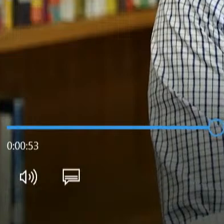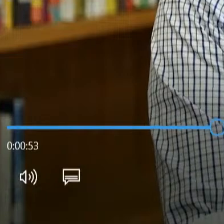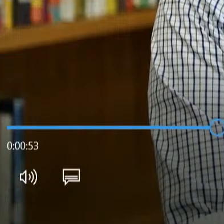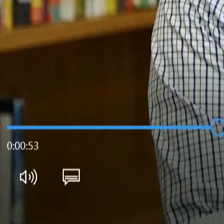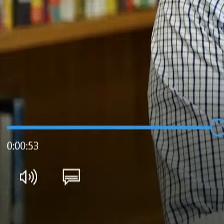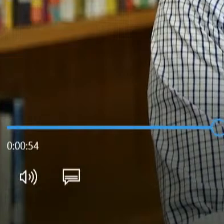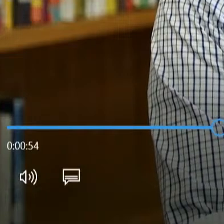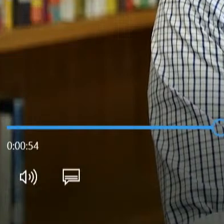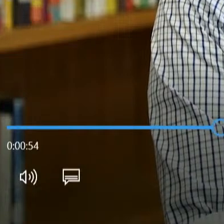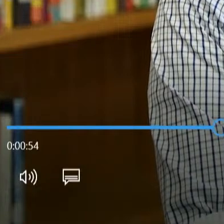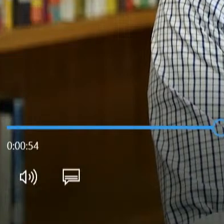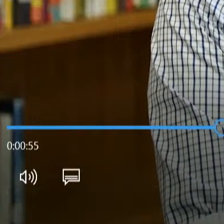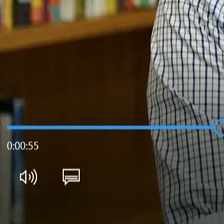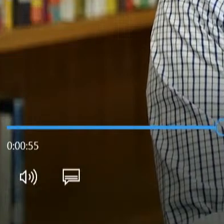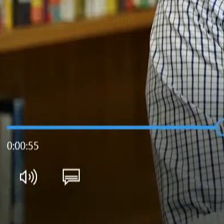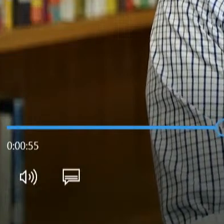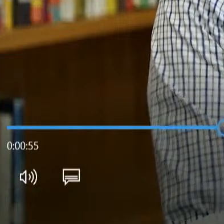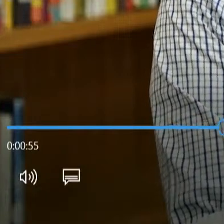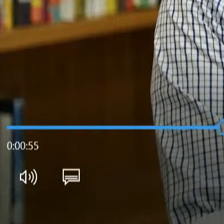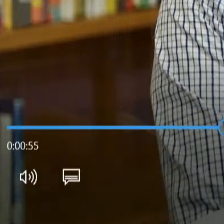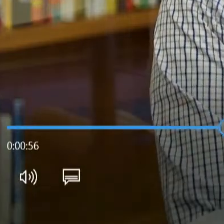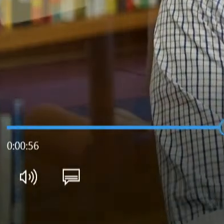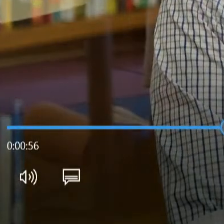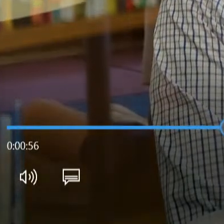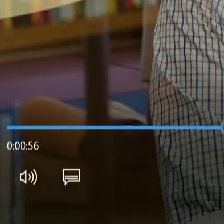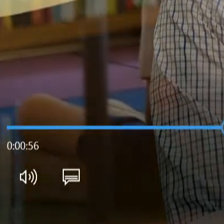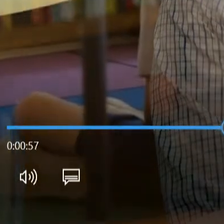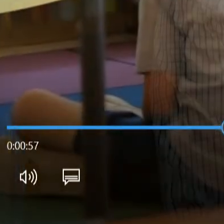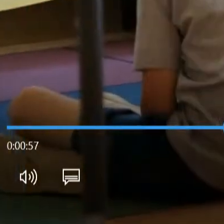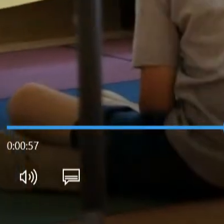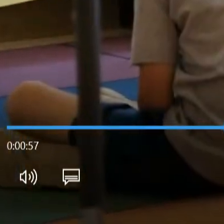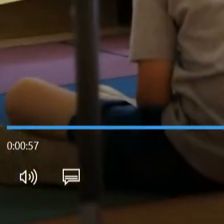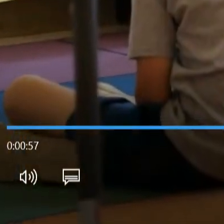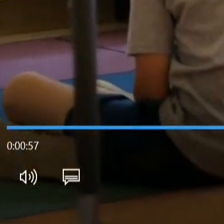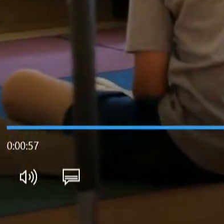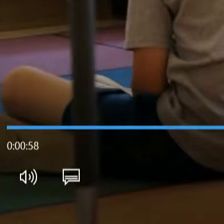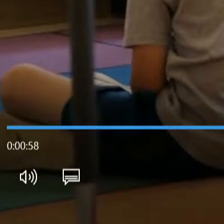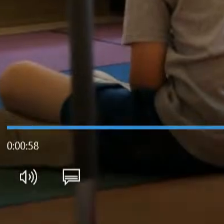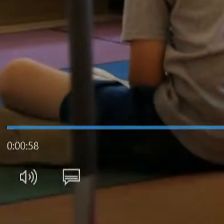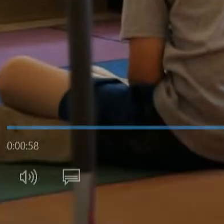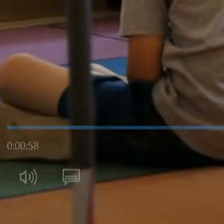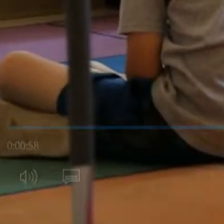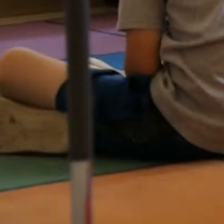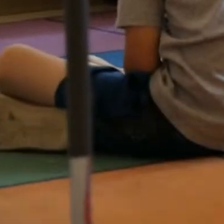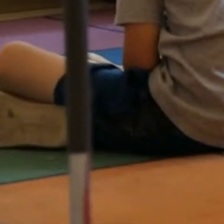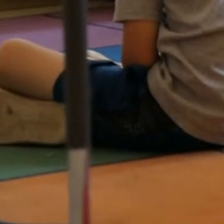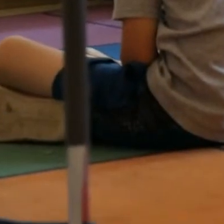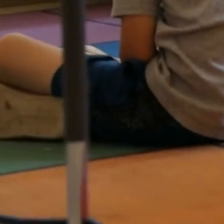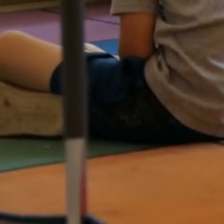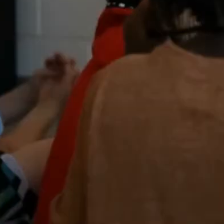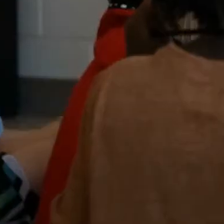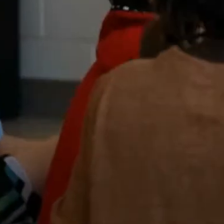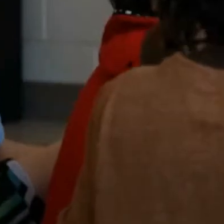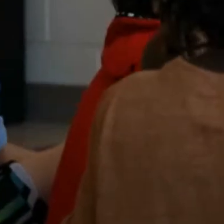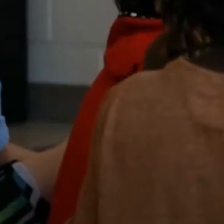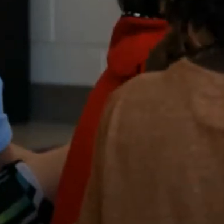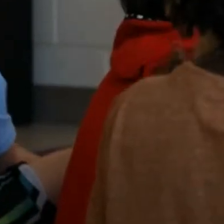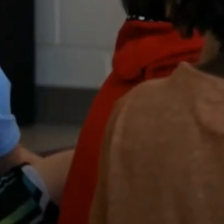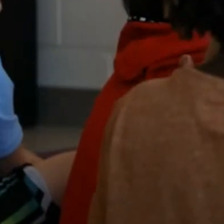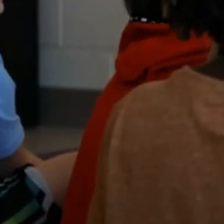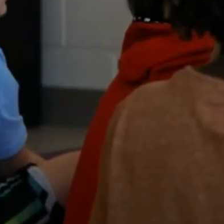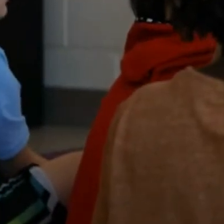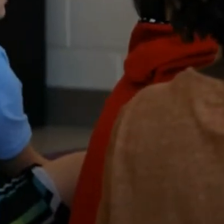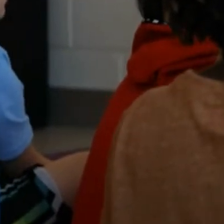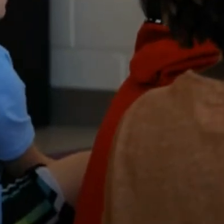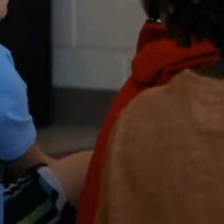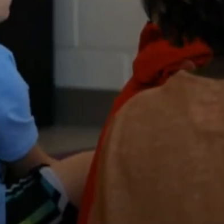that are going around behavior. And once we understand those environmental factors that influence behavior, really we can work with people to really